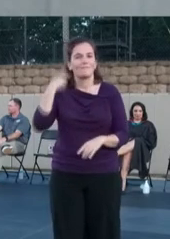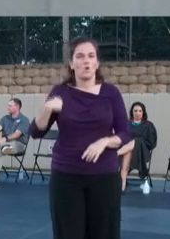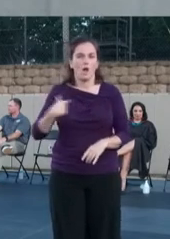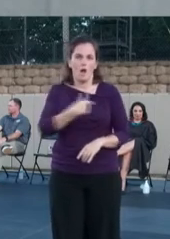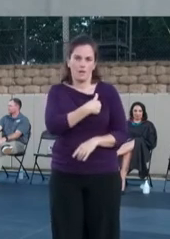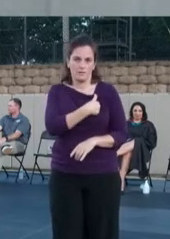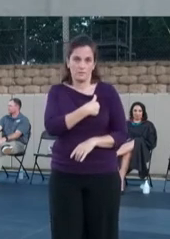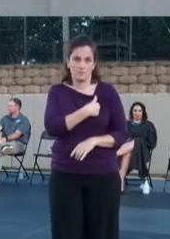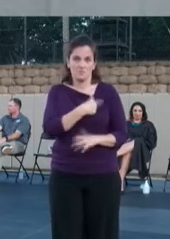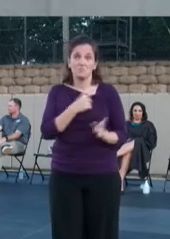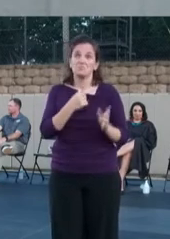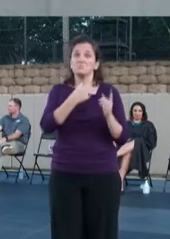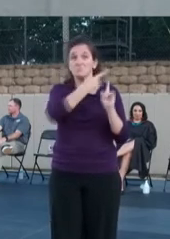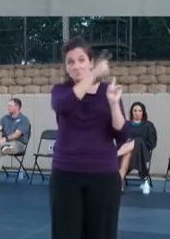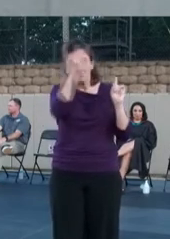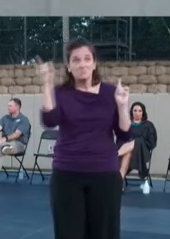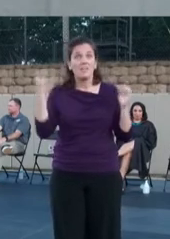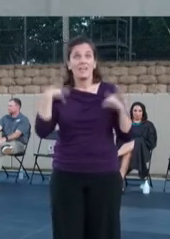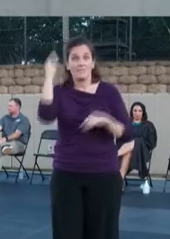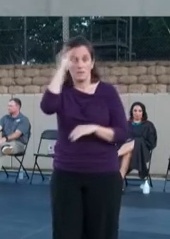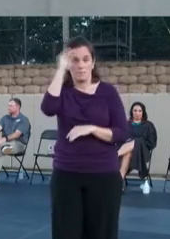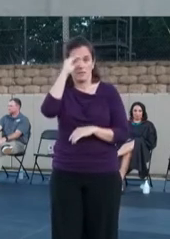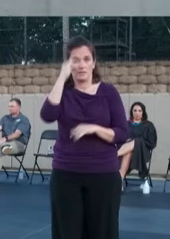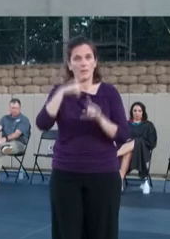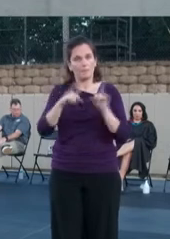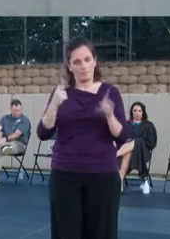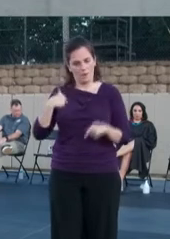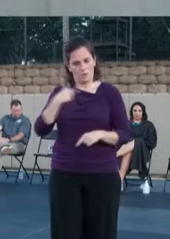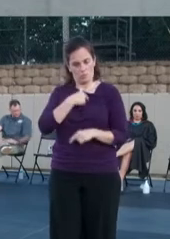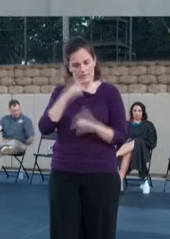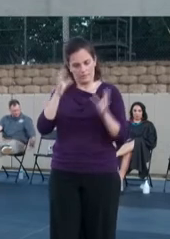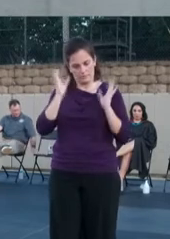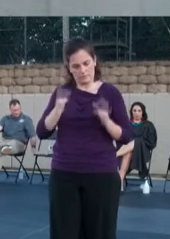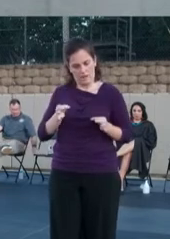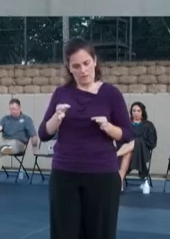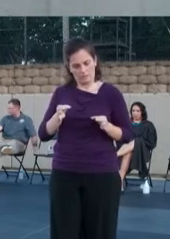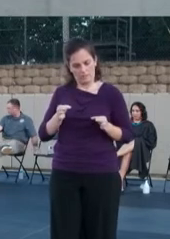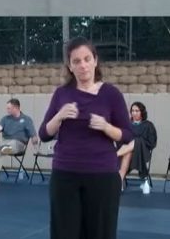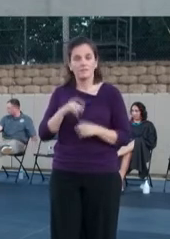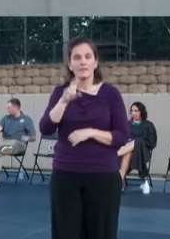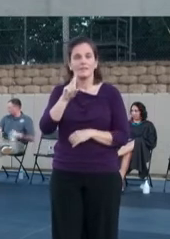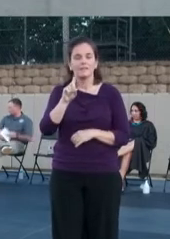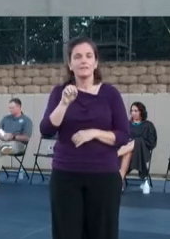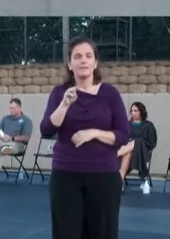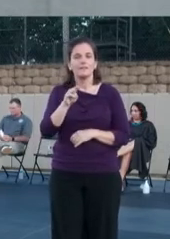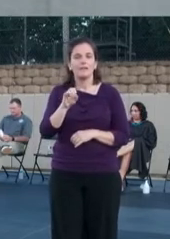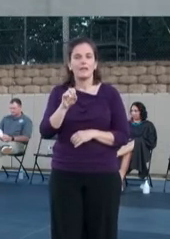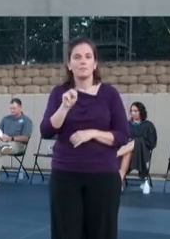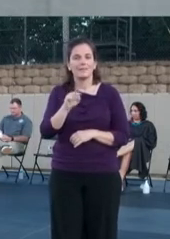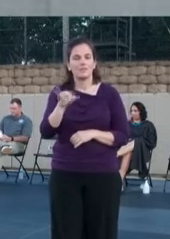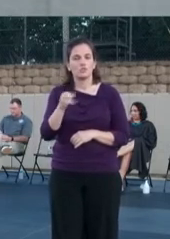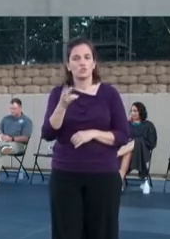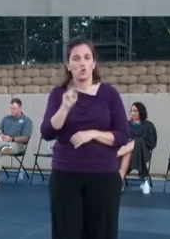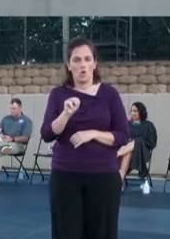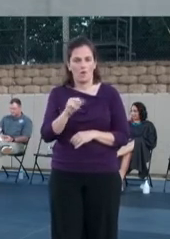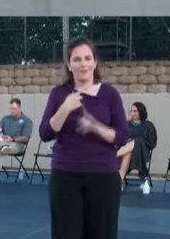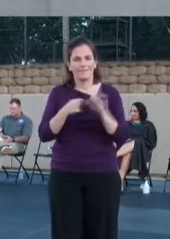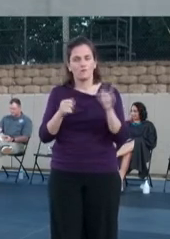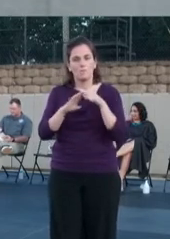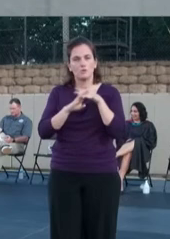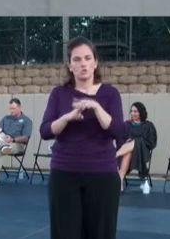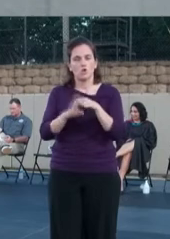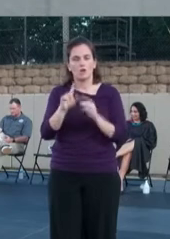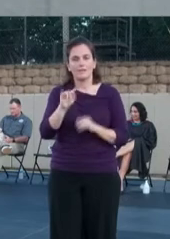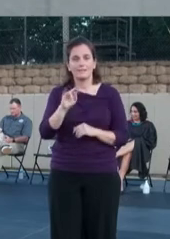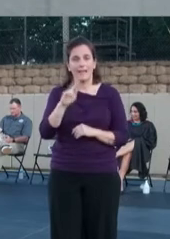what we should do, but it's up to us to decide. Damon John, a member of the show Shark Tank, once said, "Success is waking